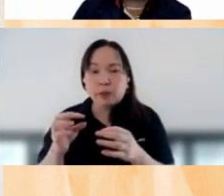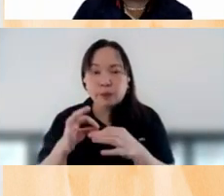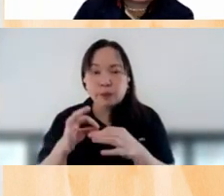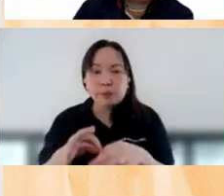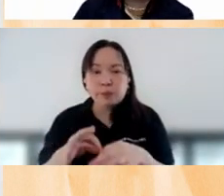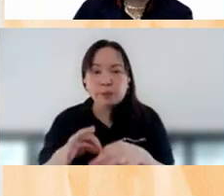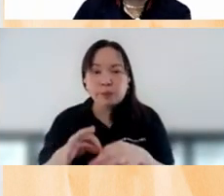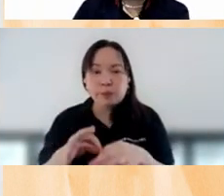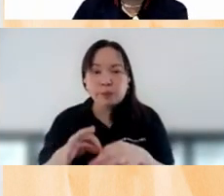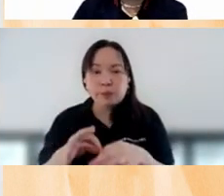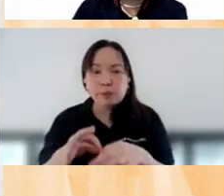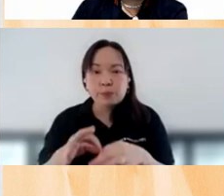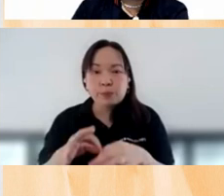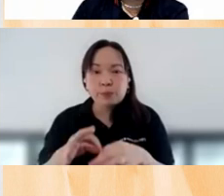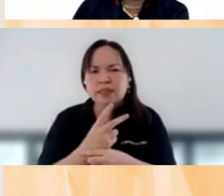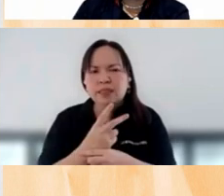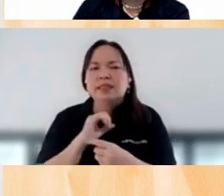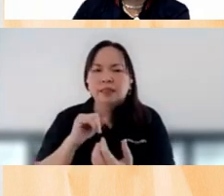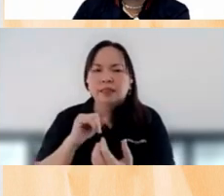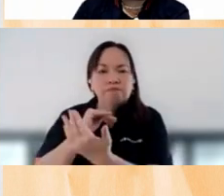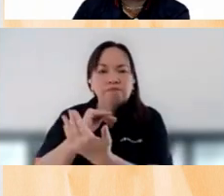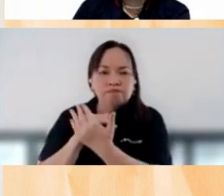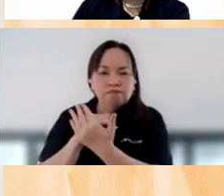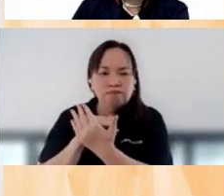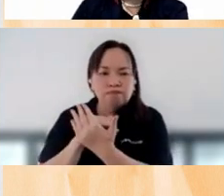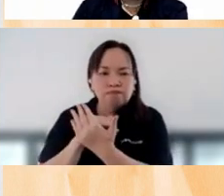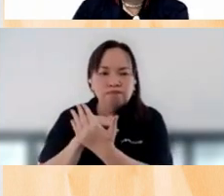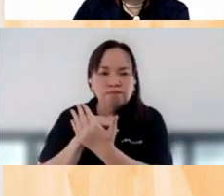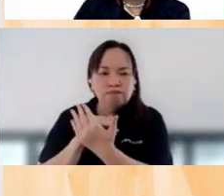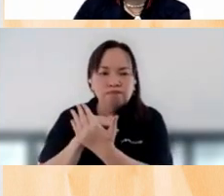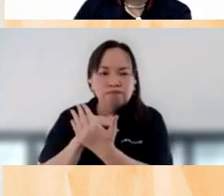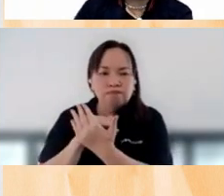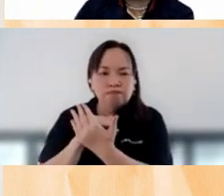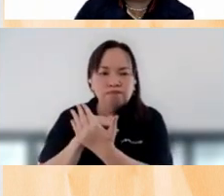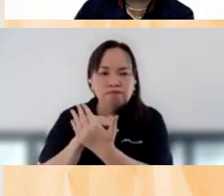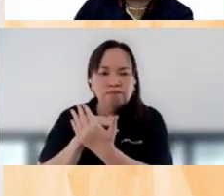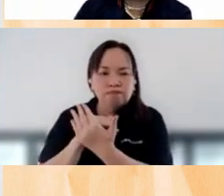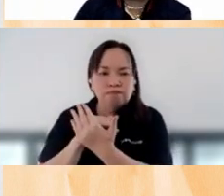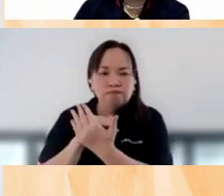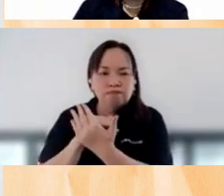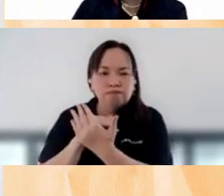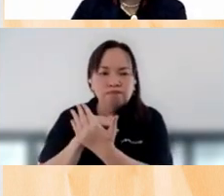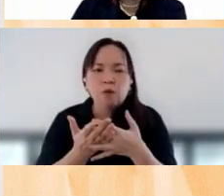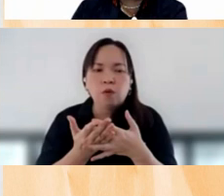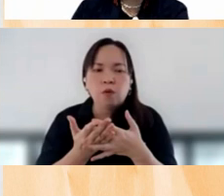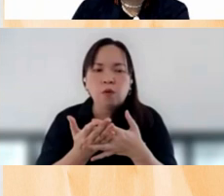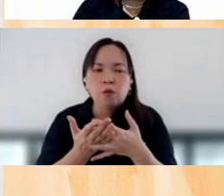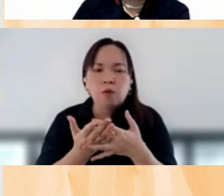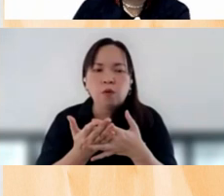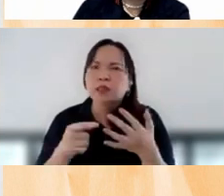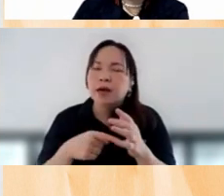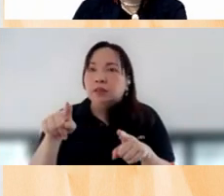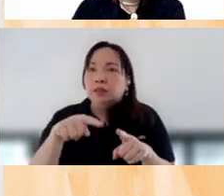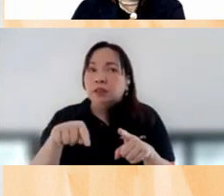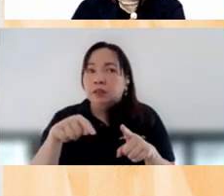about timely intervention. It's essential to address young children's mental health problems. But we have